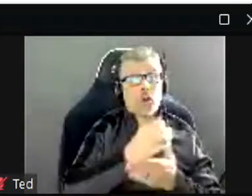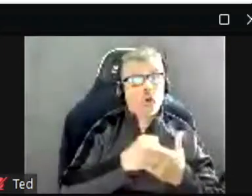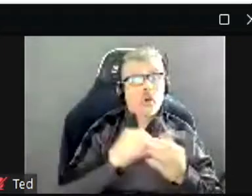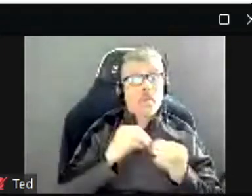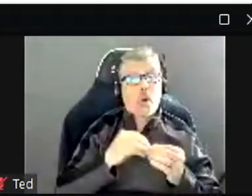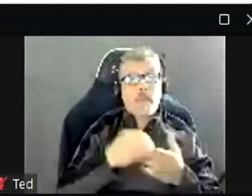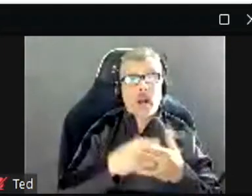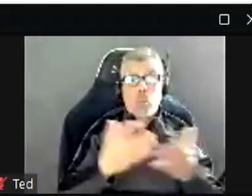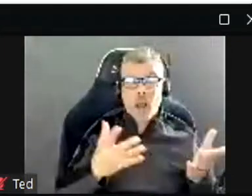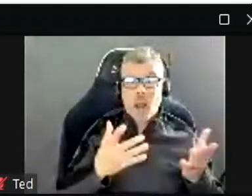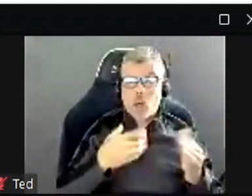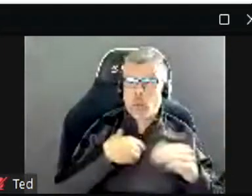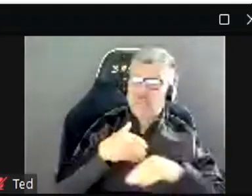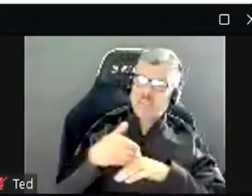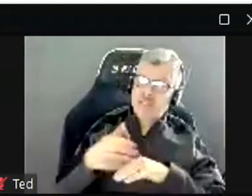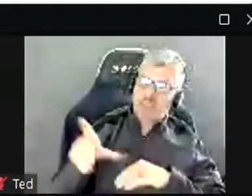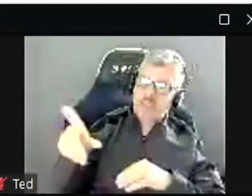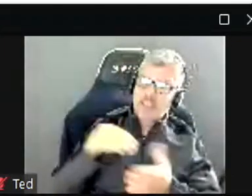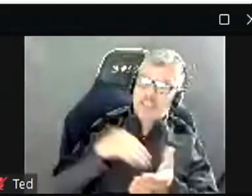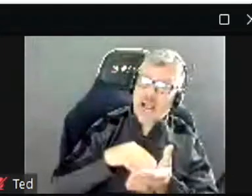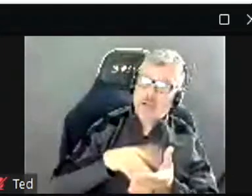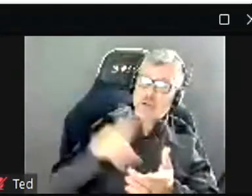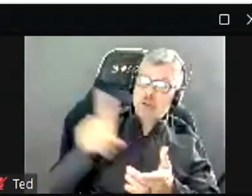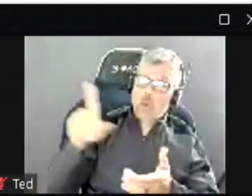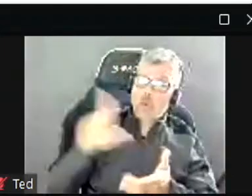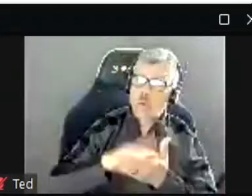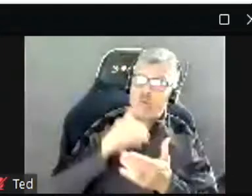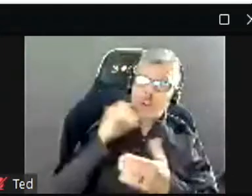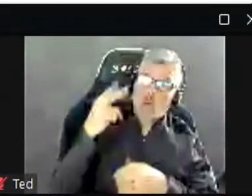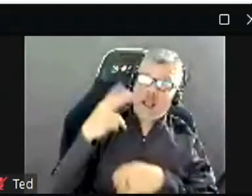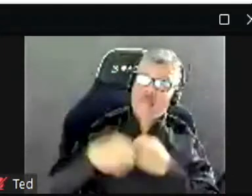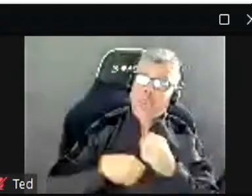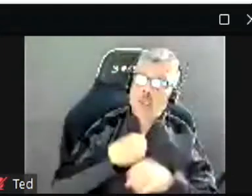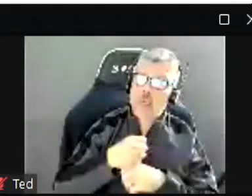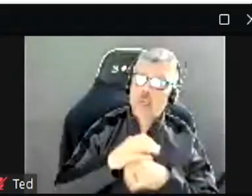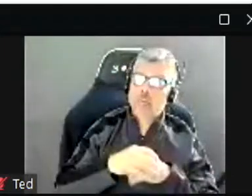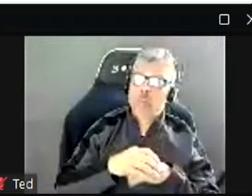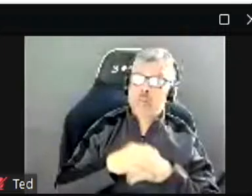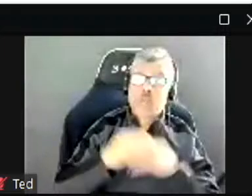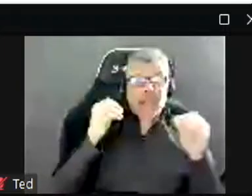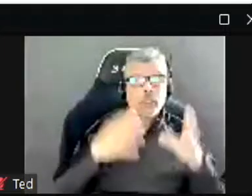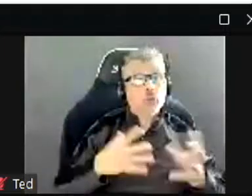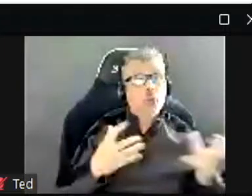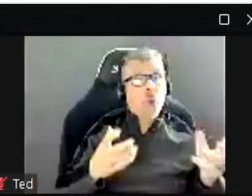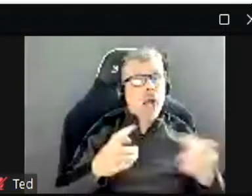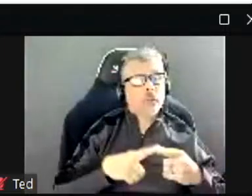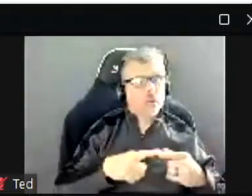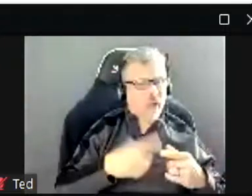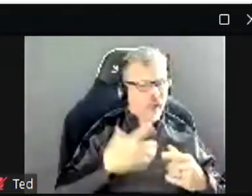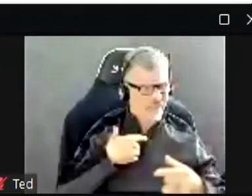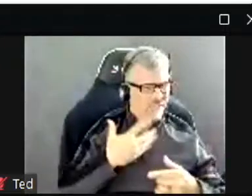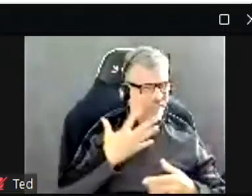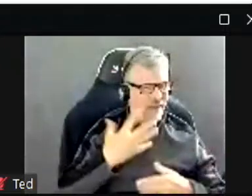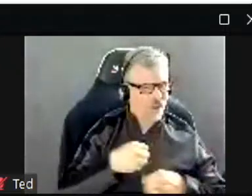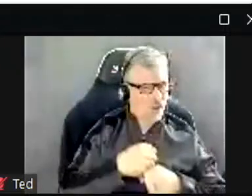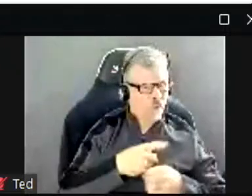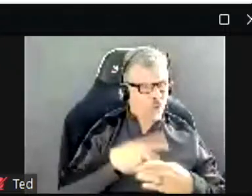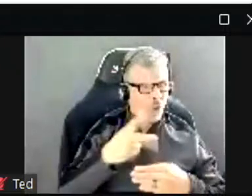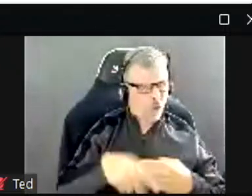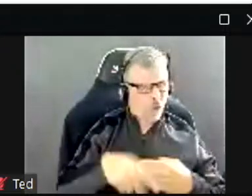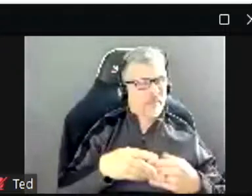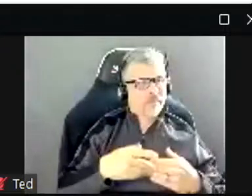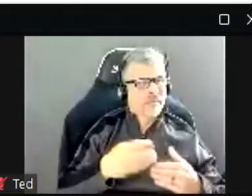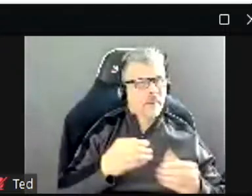send doctors to school for what, 12 years plus? Teachers would want to do that 5-year program to get that extra training